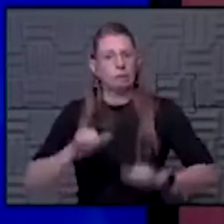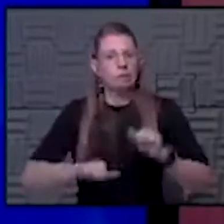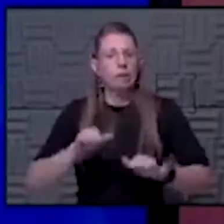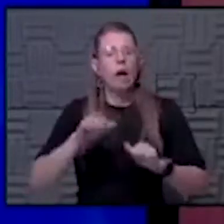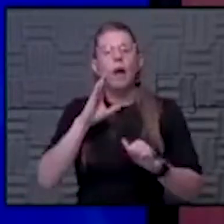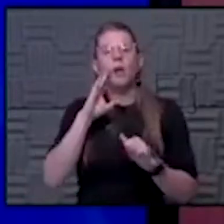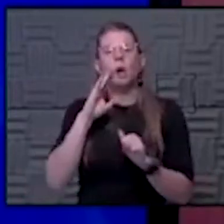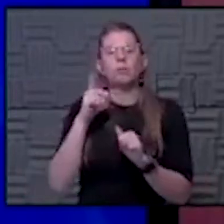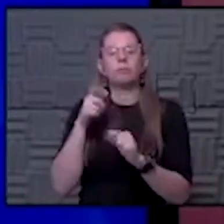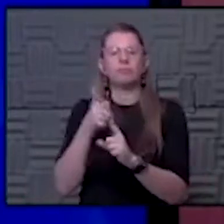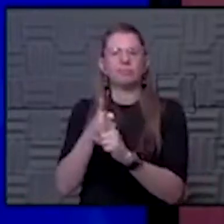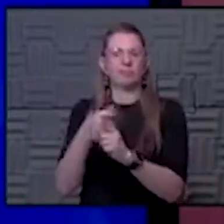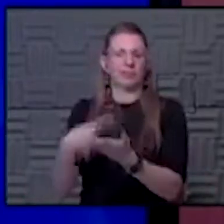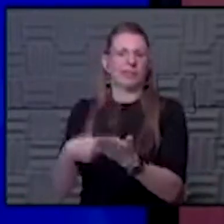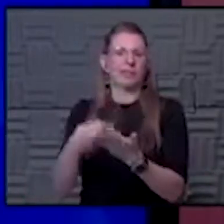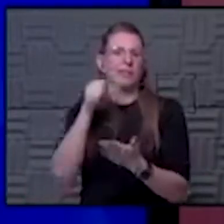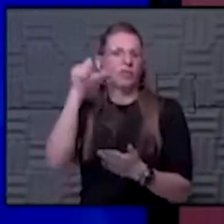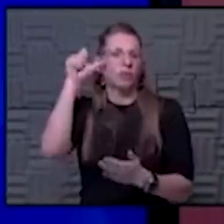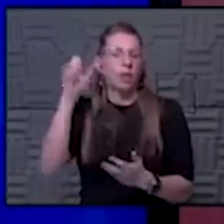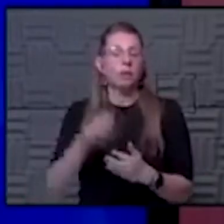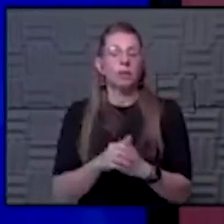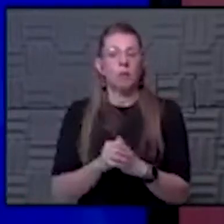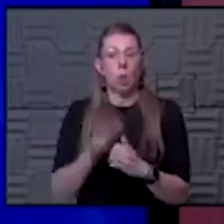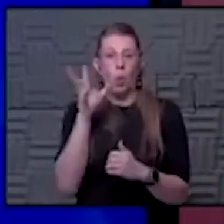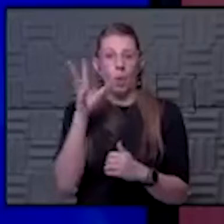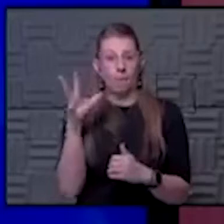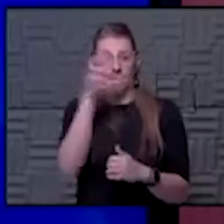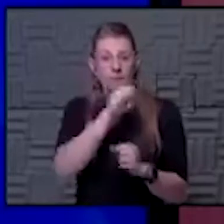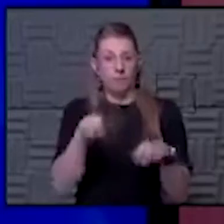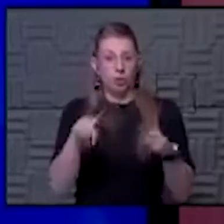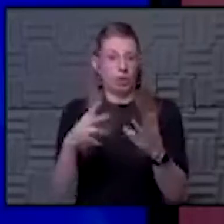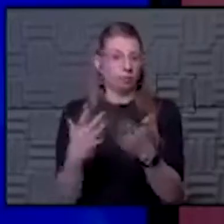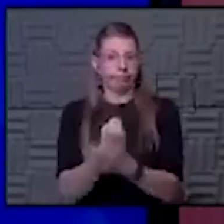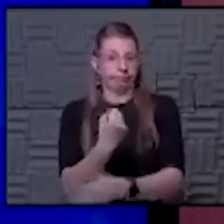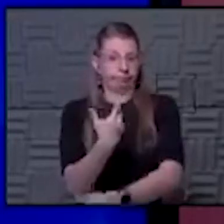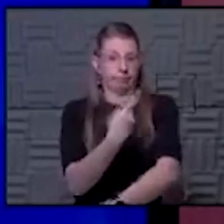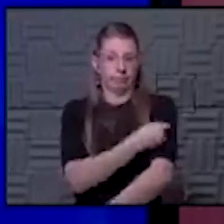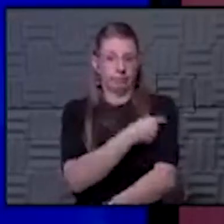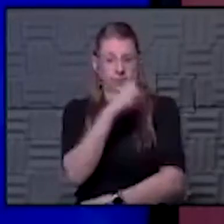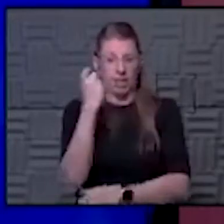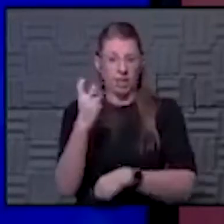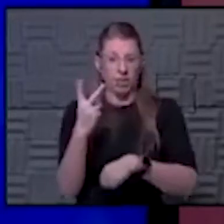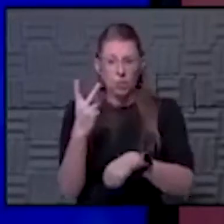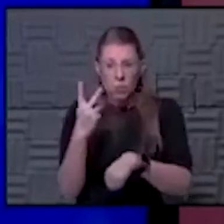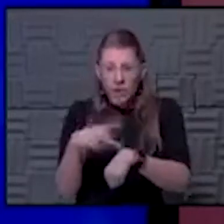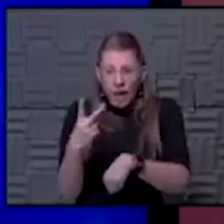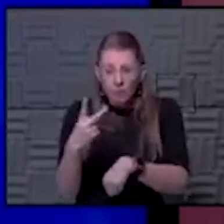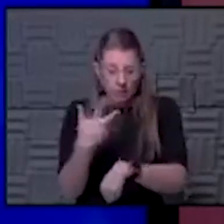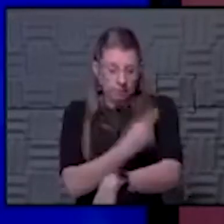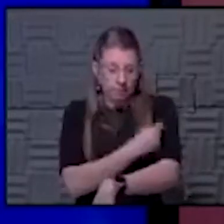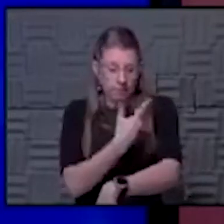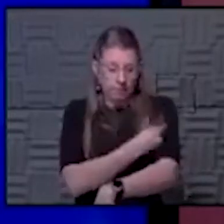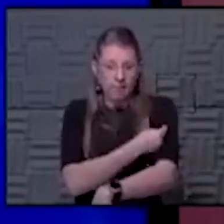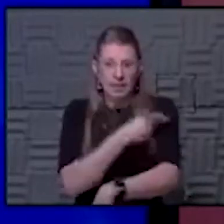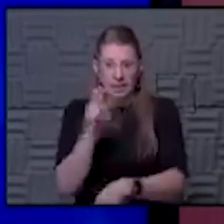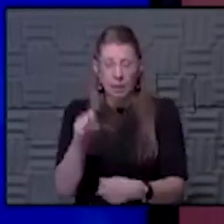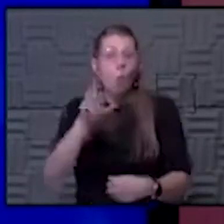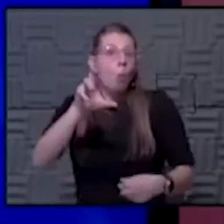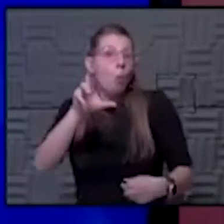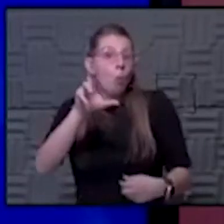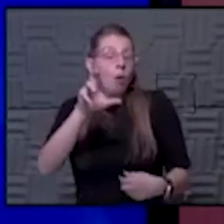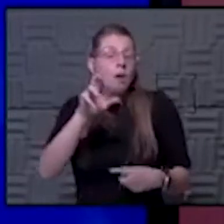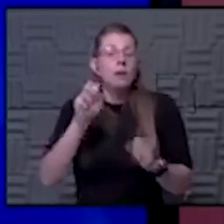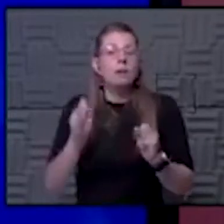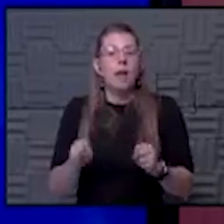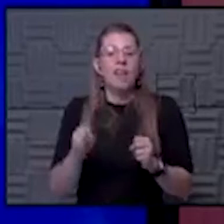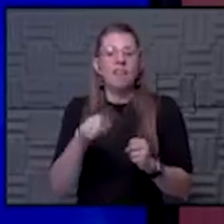about that yesterday. Are they going to miss their chance to get the vaccine since it's a 2-dose deal, or are they going to can they say